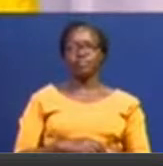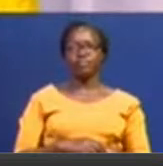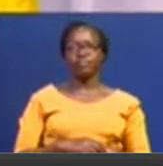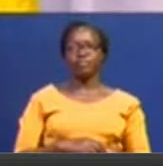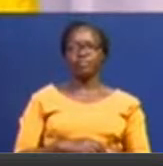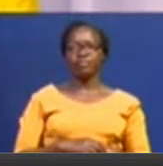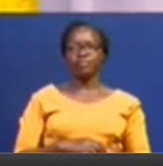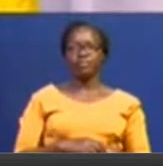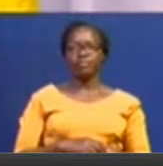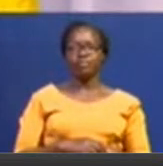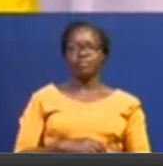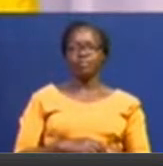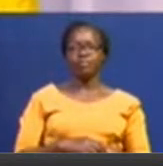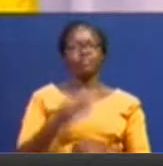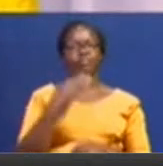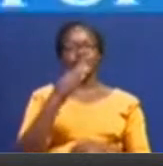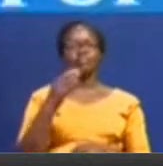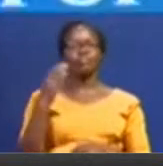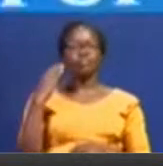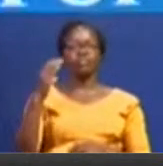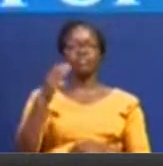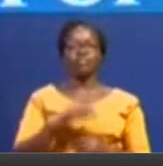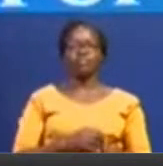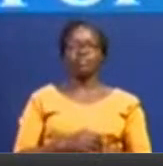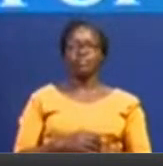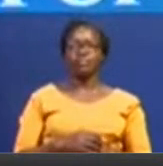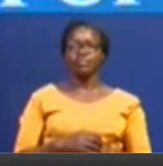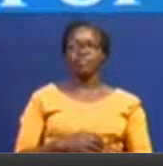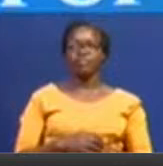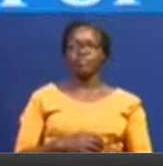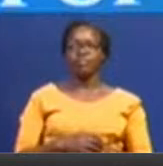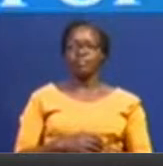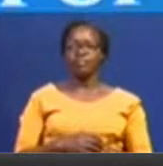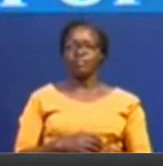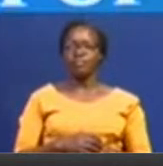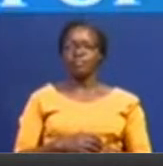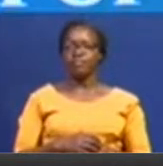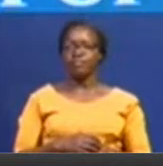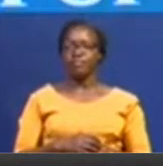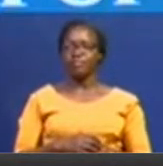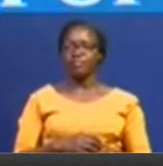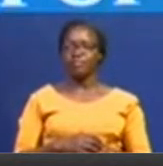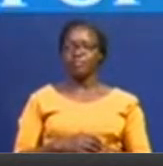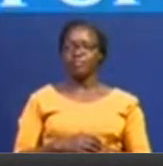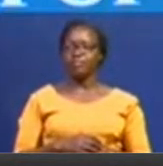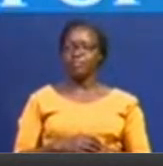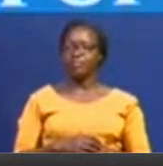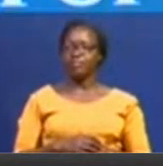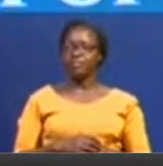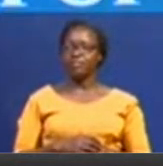Thank you, Chairman and Wanjiku. Thank you, Mr. are